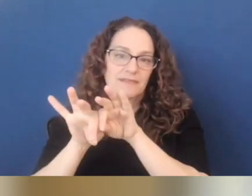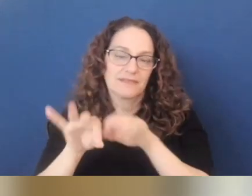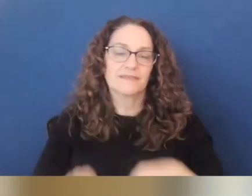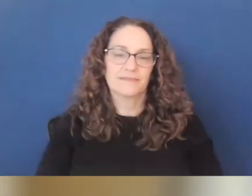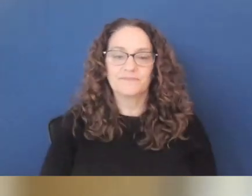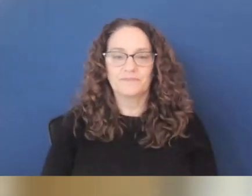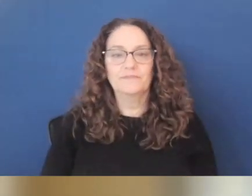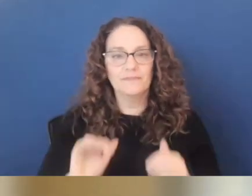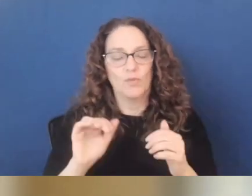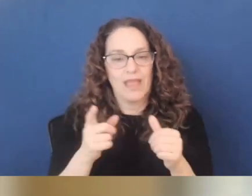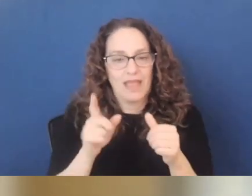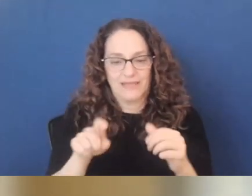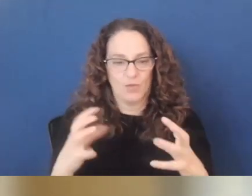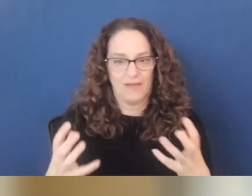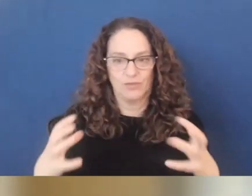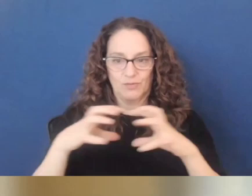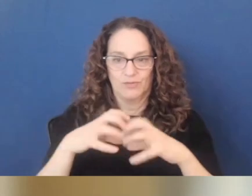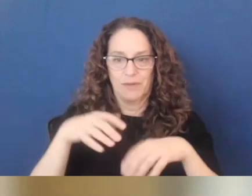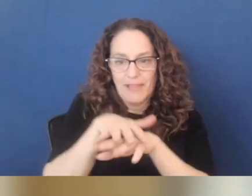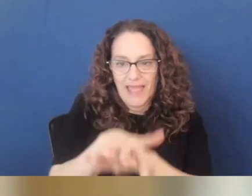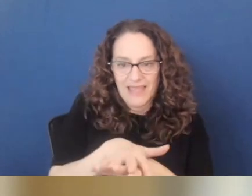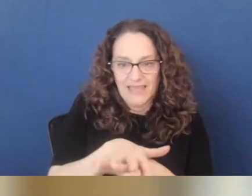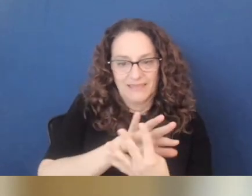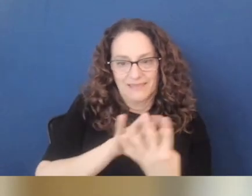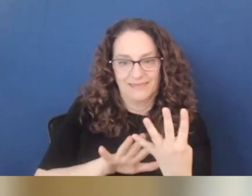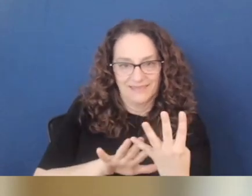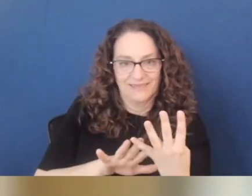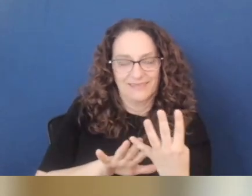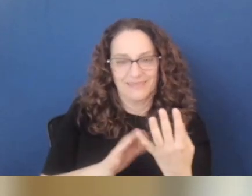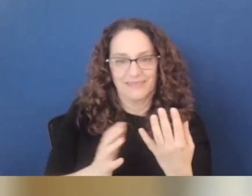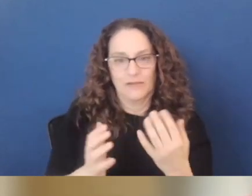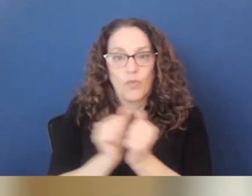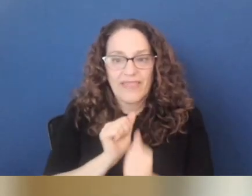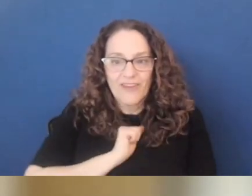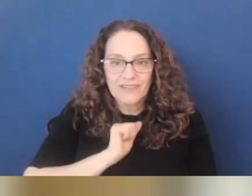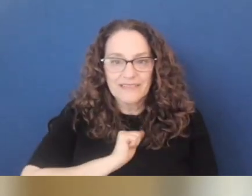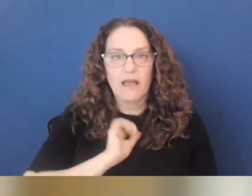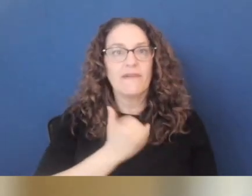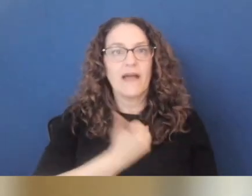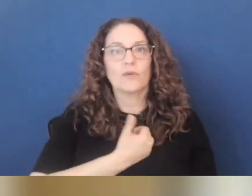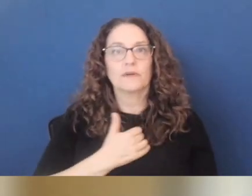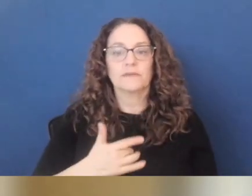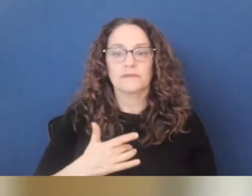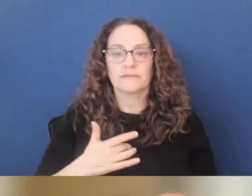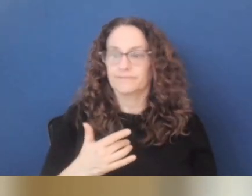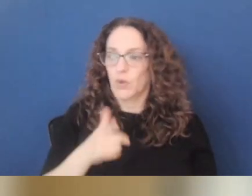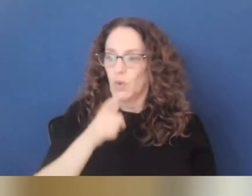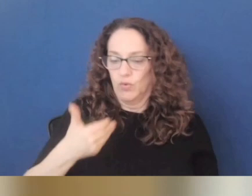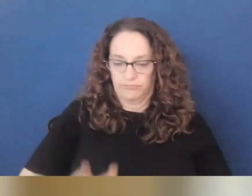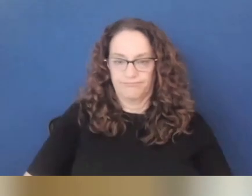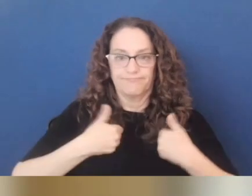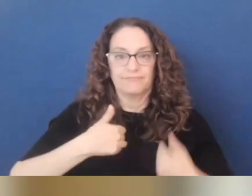So we're blending and interacting with our own conditioning, our personal conditioning and